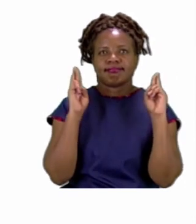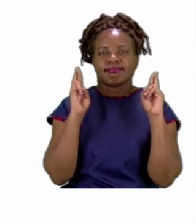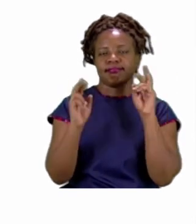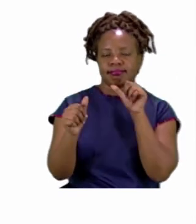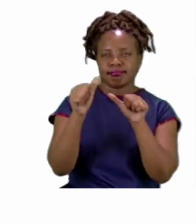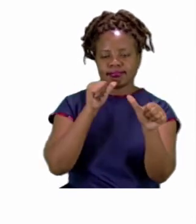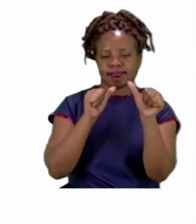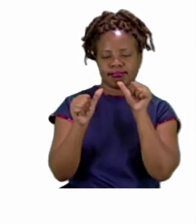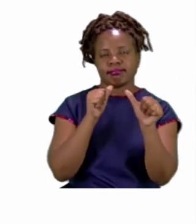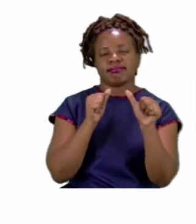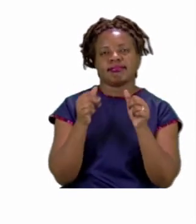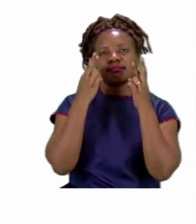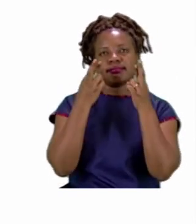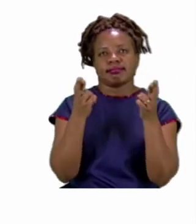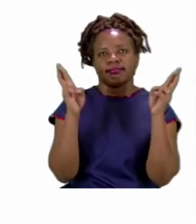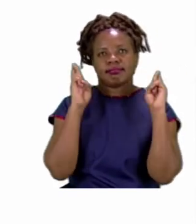dining room,